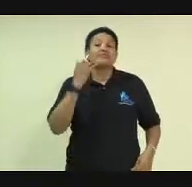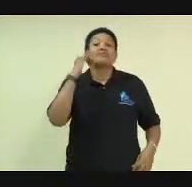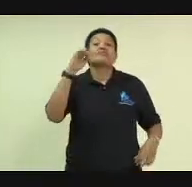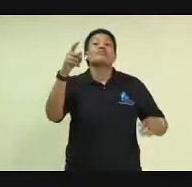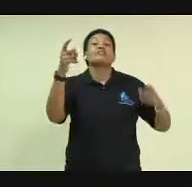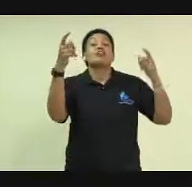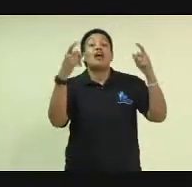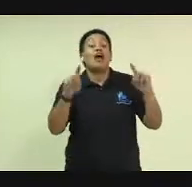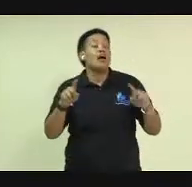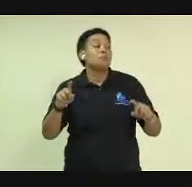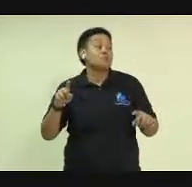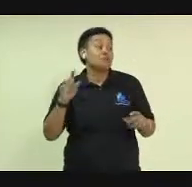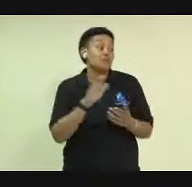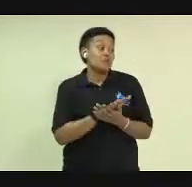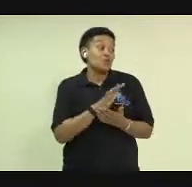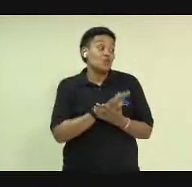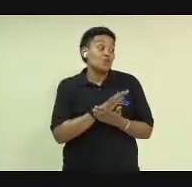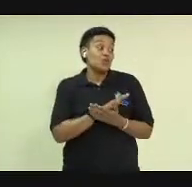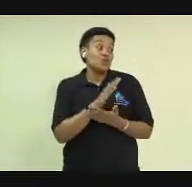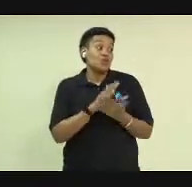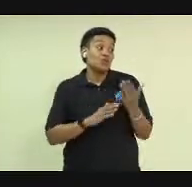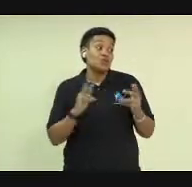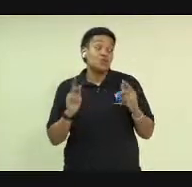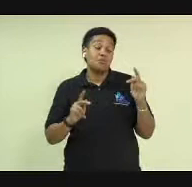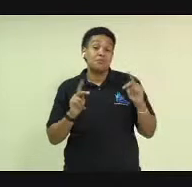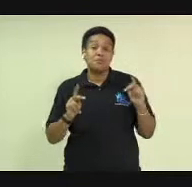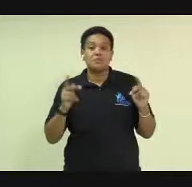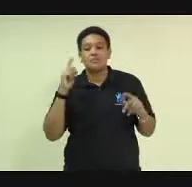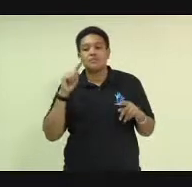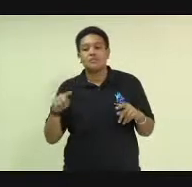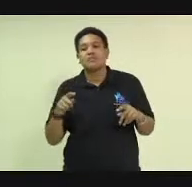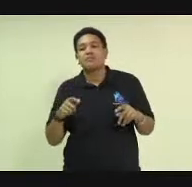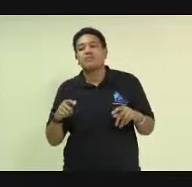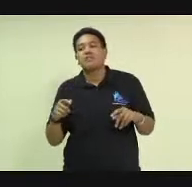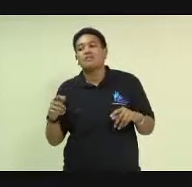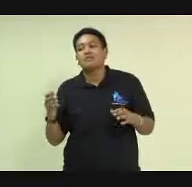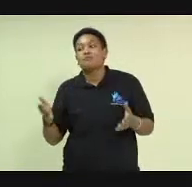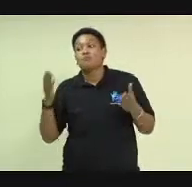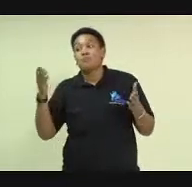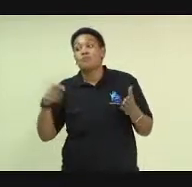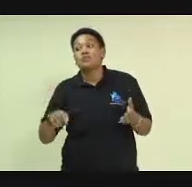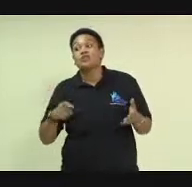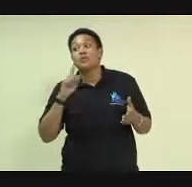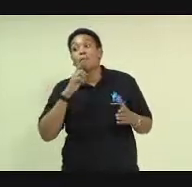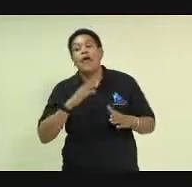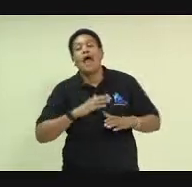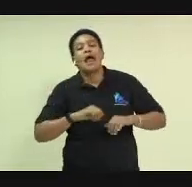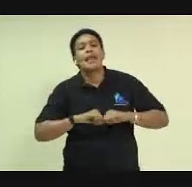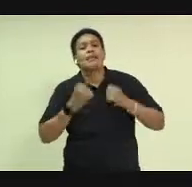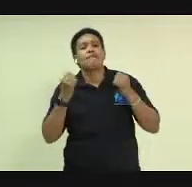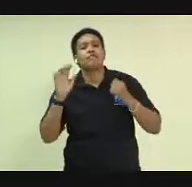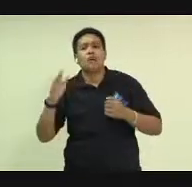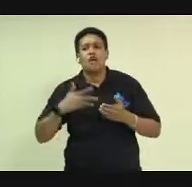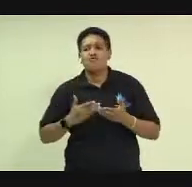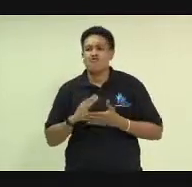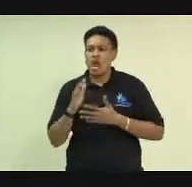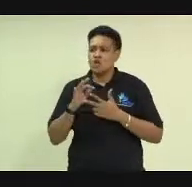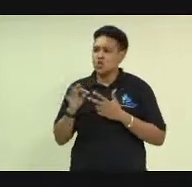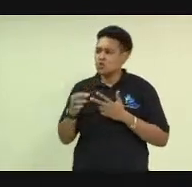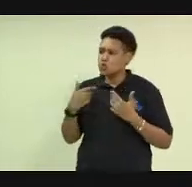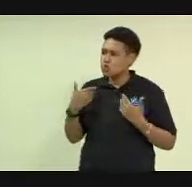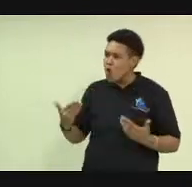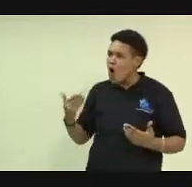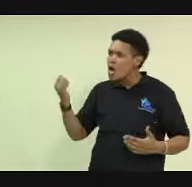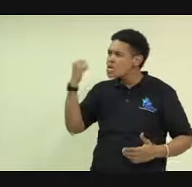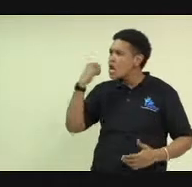be, as some persons might suppose it to be, an infringement of their right to choose